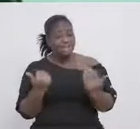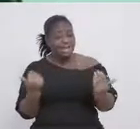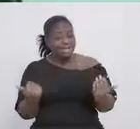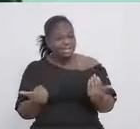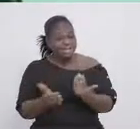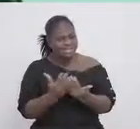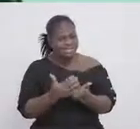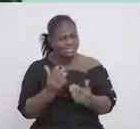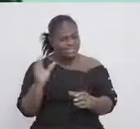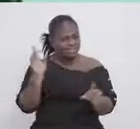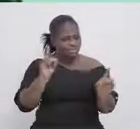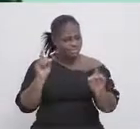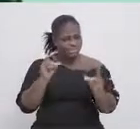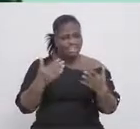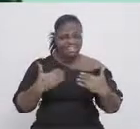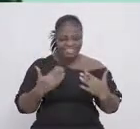eat.